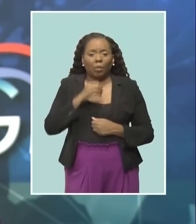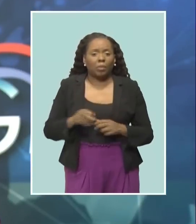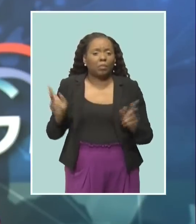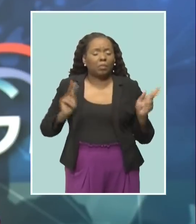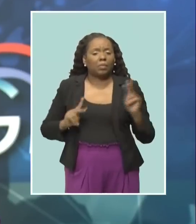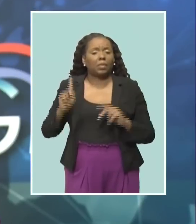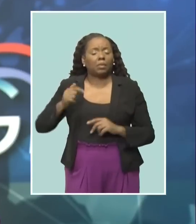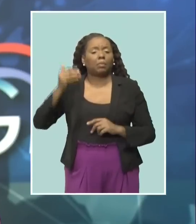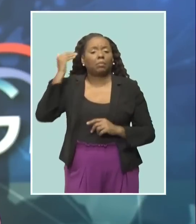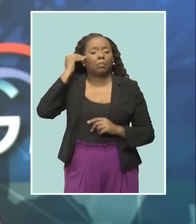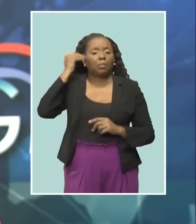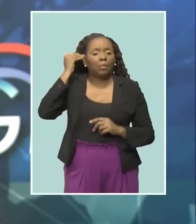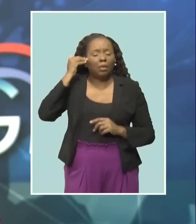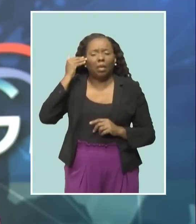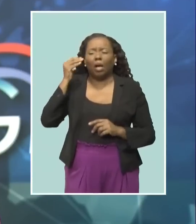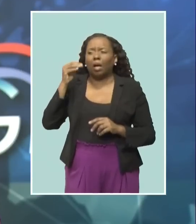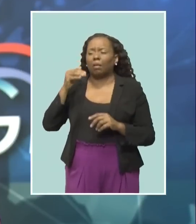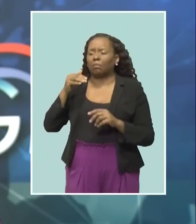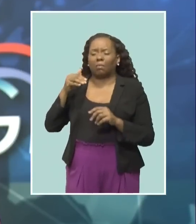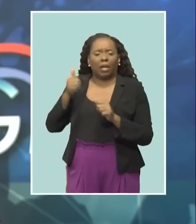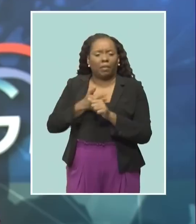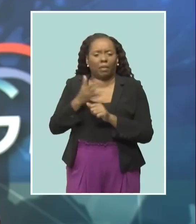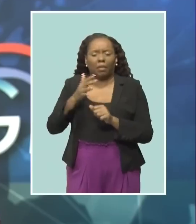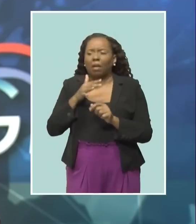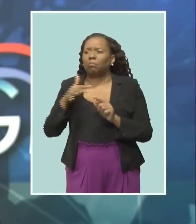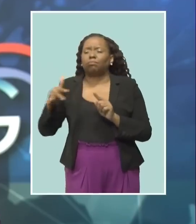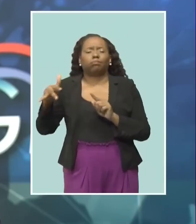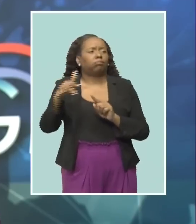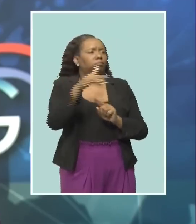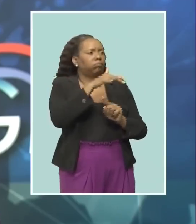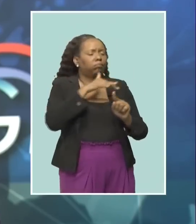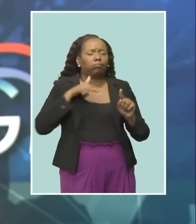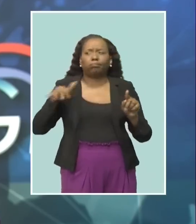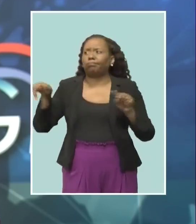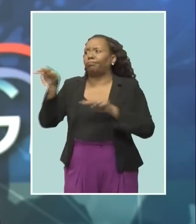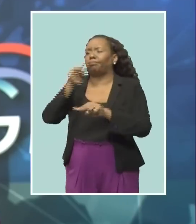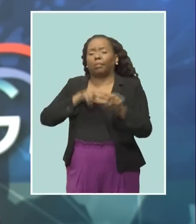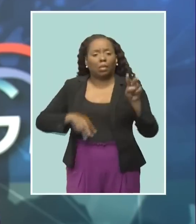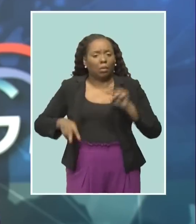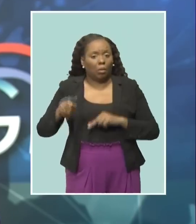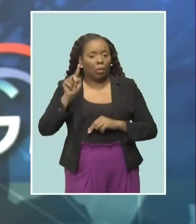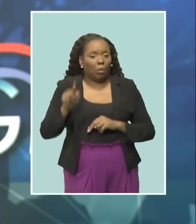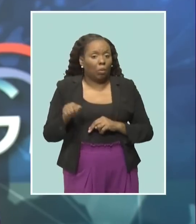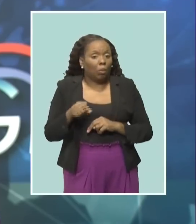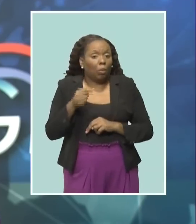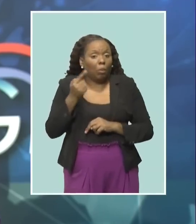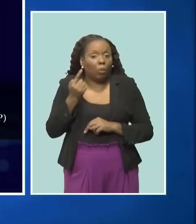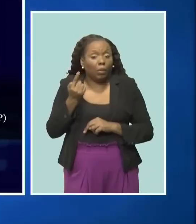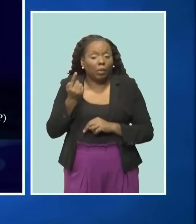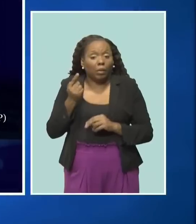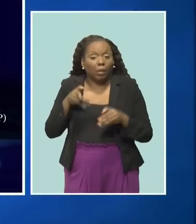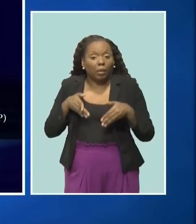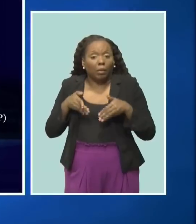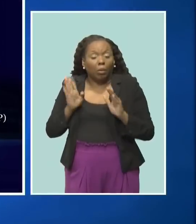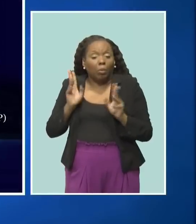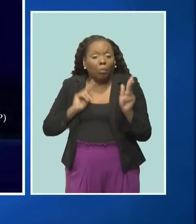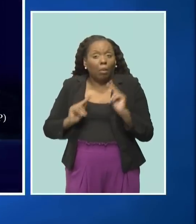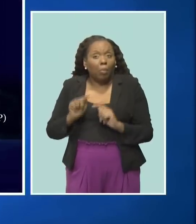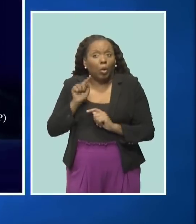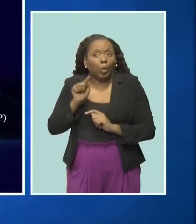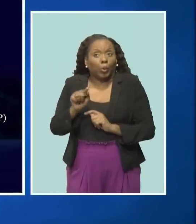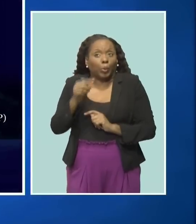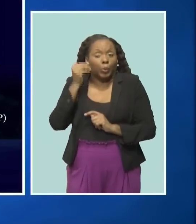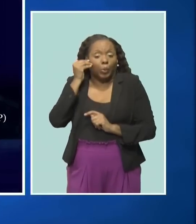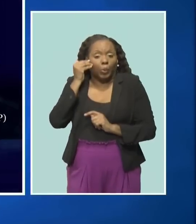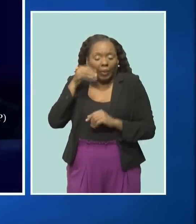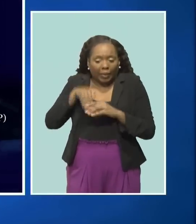be alert, aware, and only allow those familiar to them into their homes. If at night